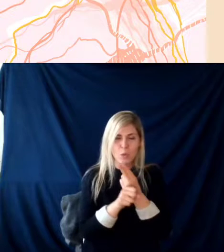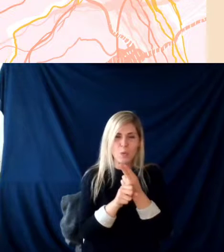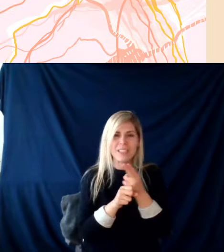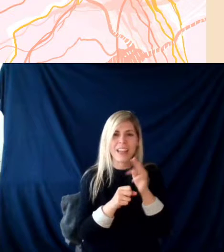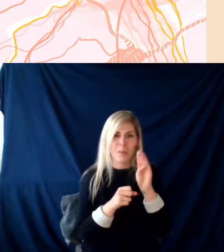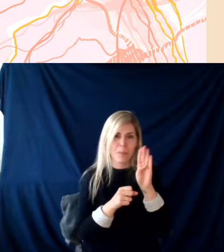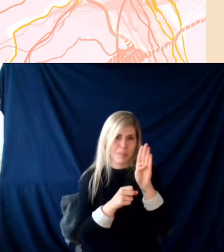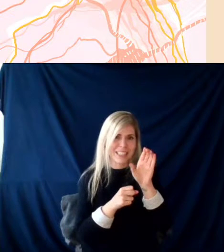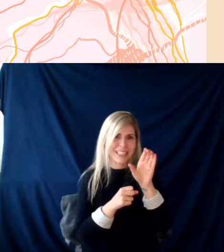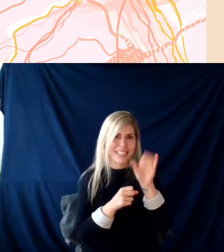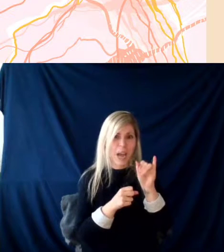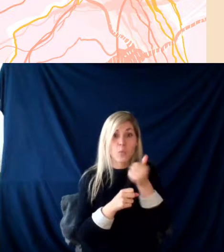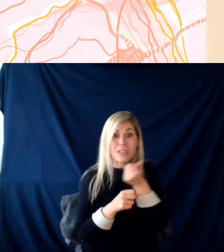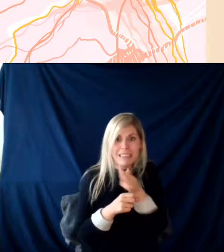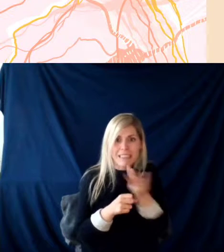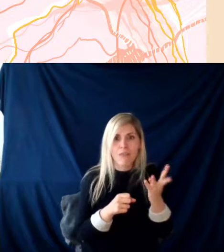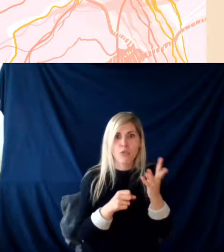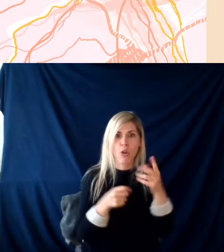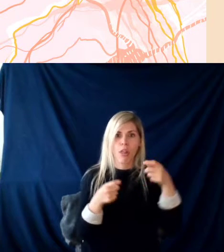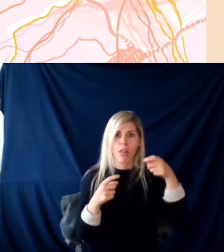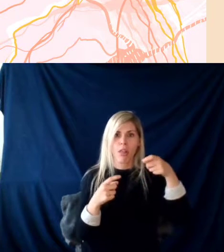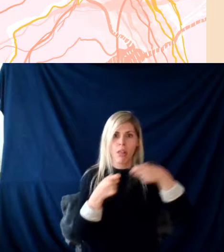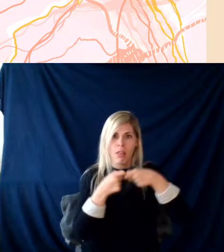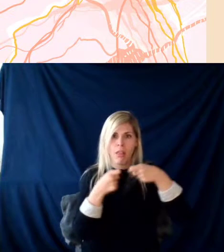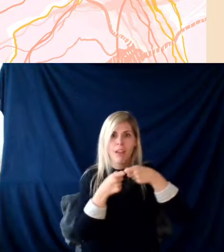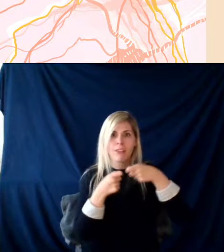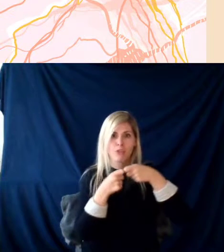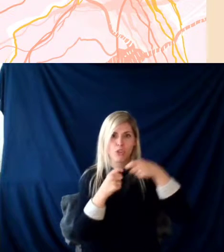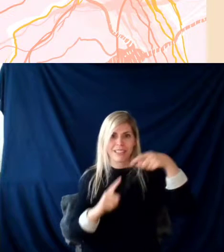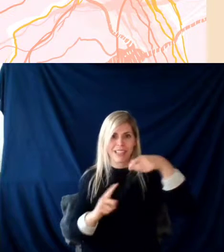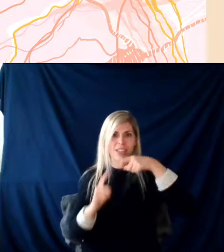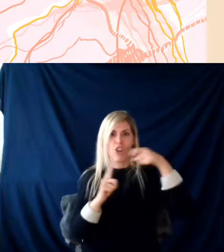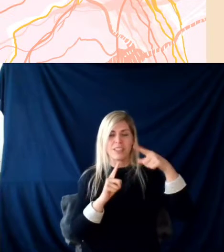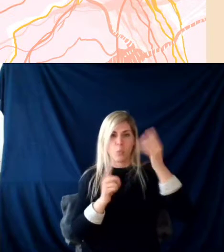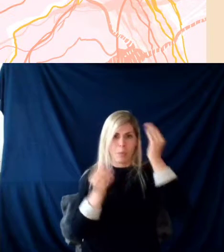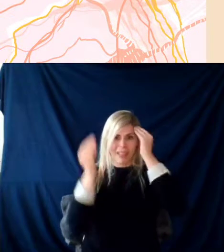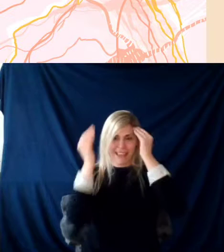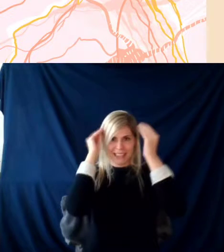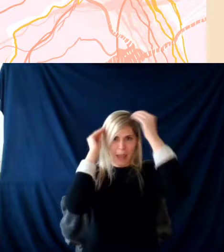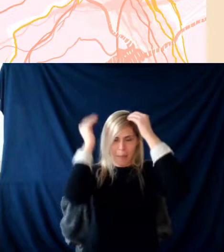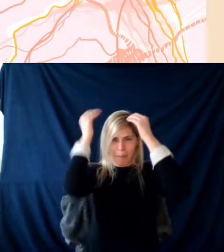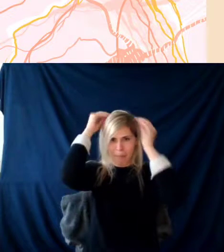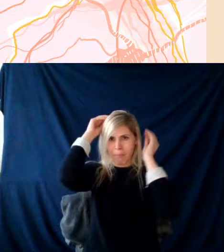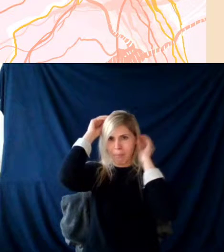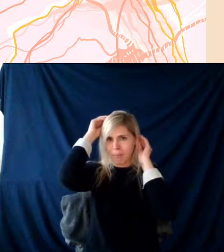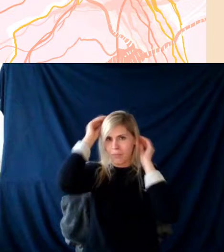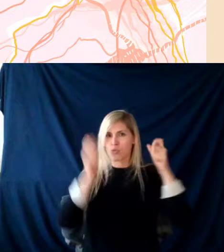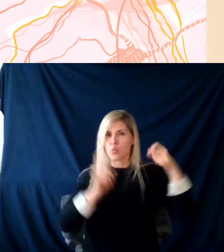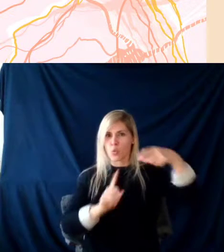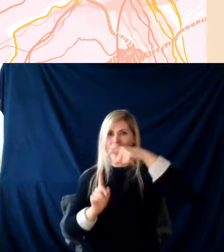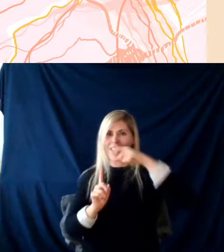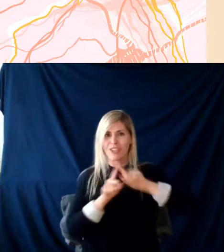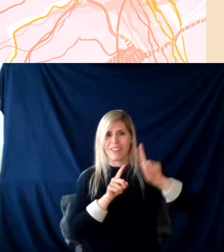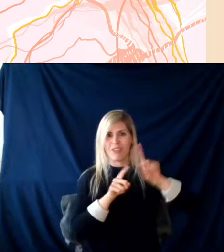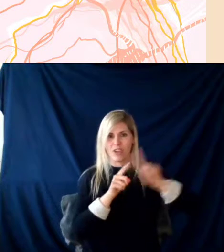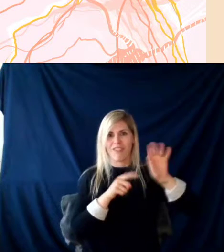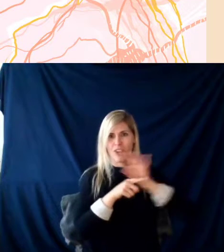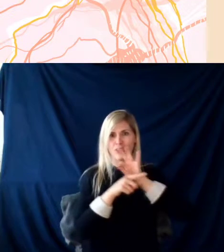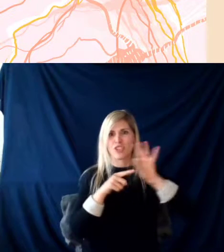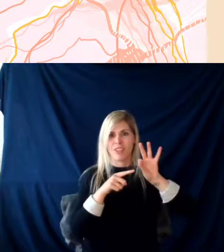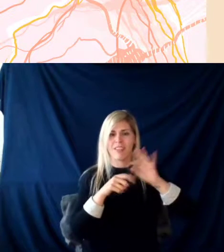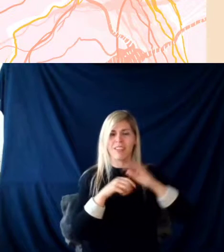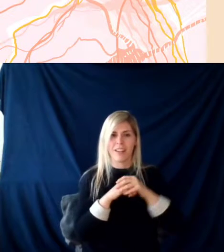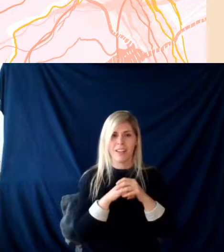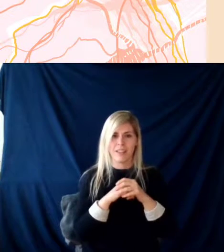many electrodes, not just one, that are placed in specific spots over your scalp, where it's